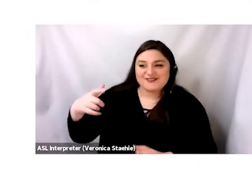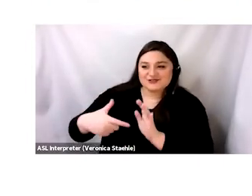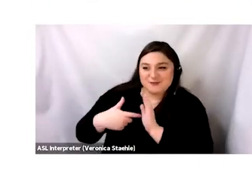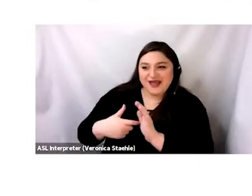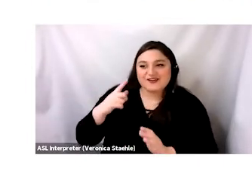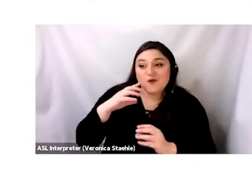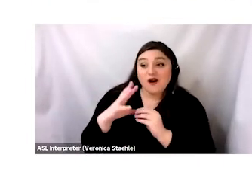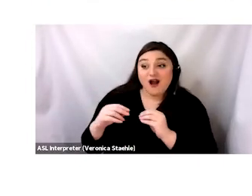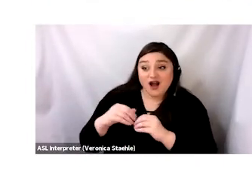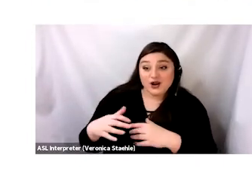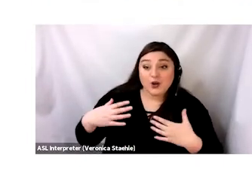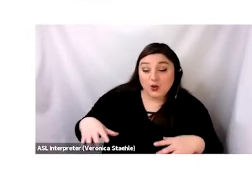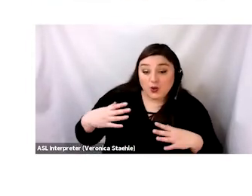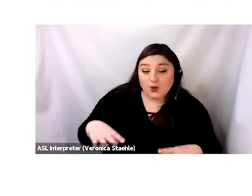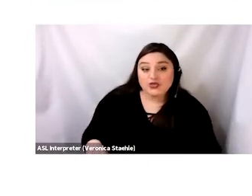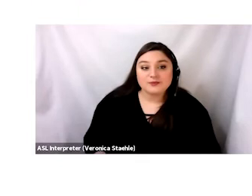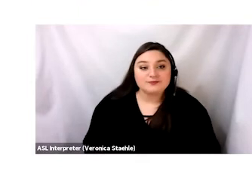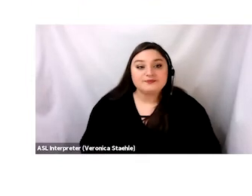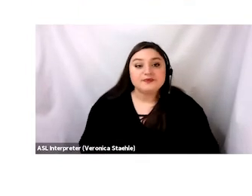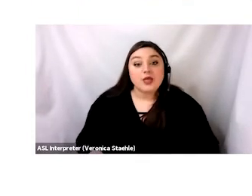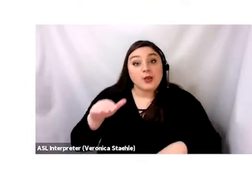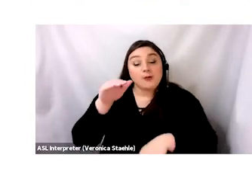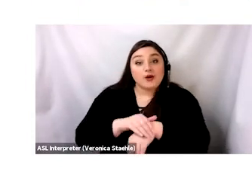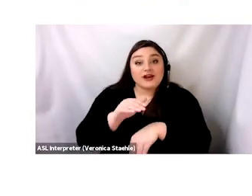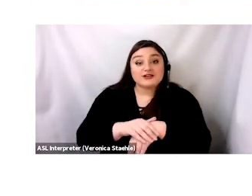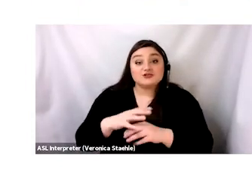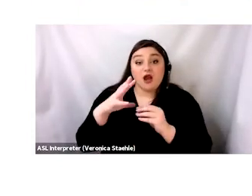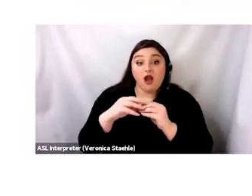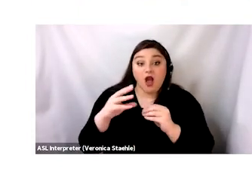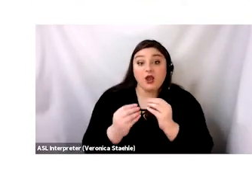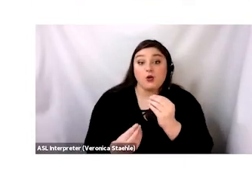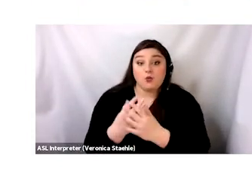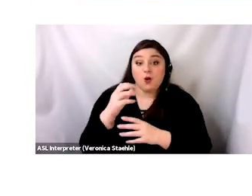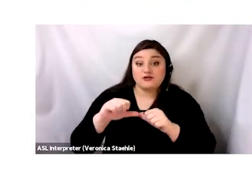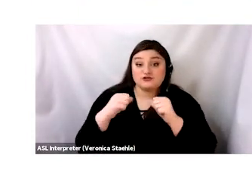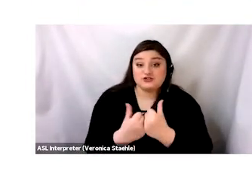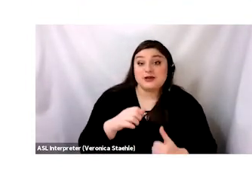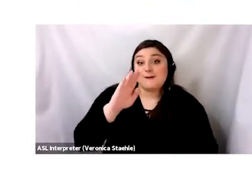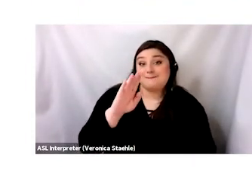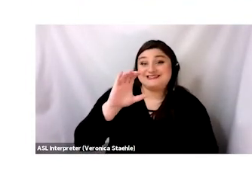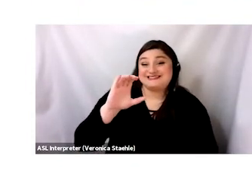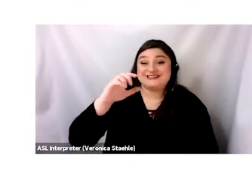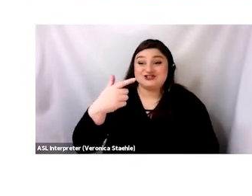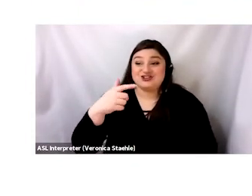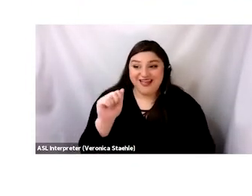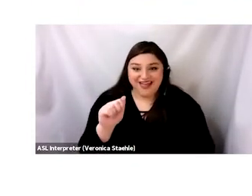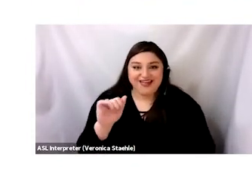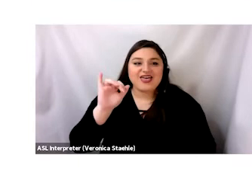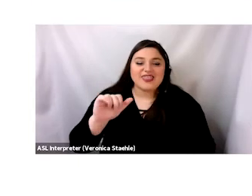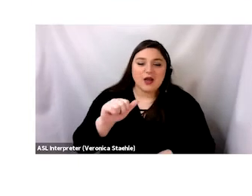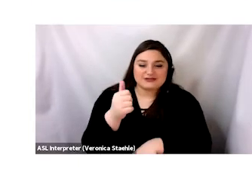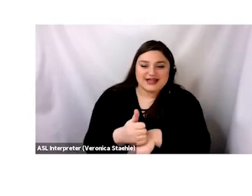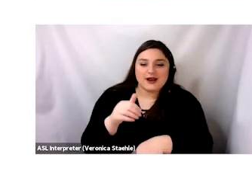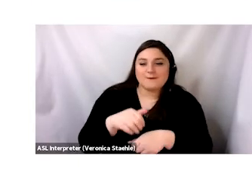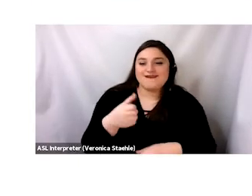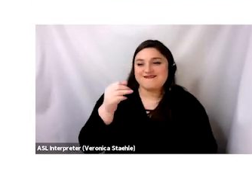clothing. The British Cotton Growing Association was an organization that formed in 1902 from the various bodies